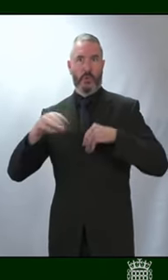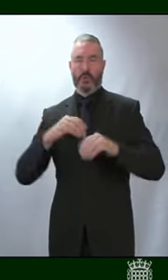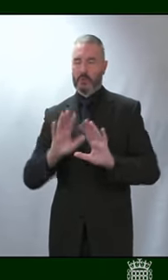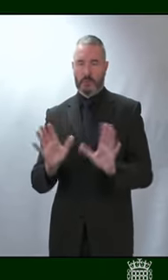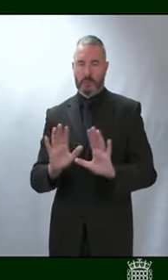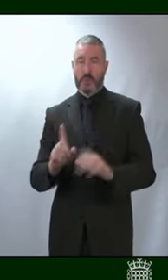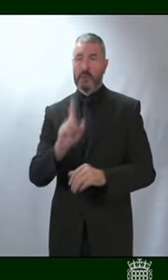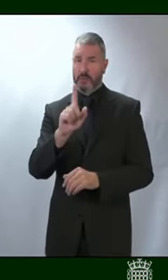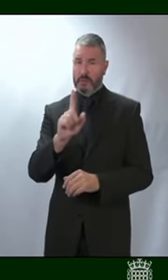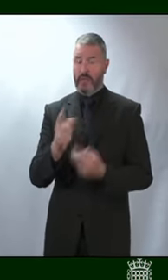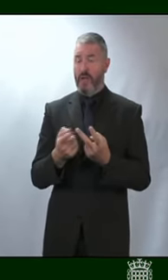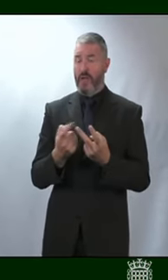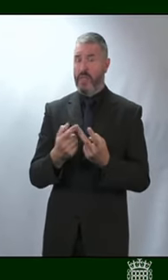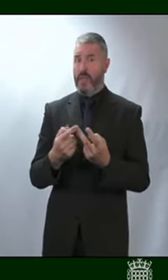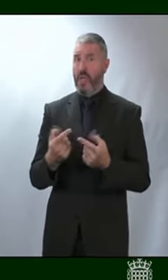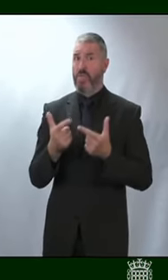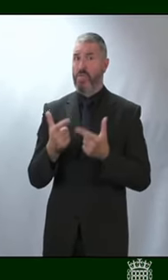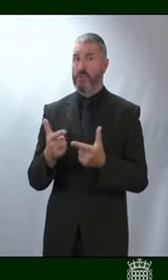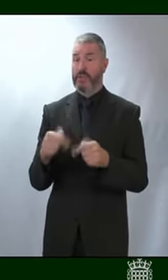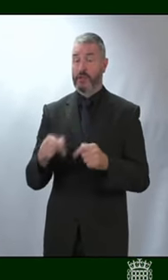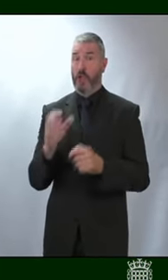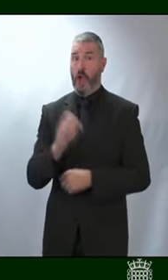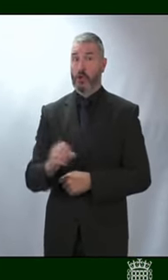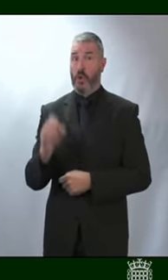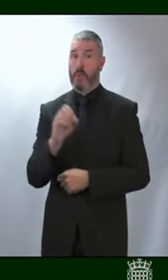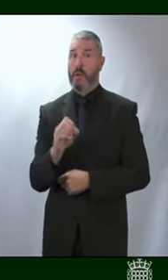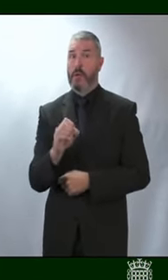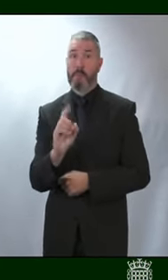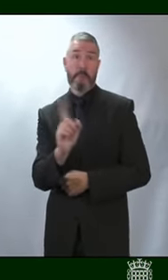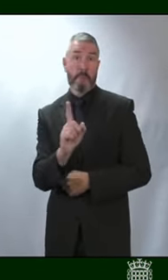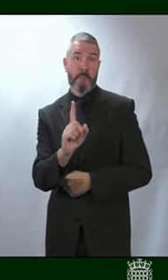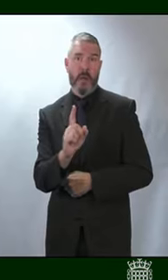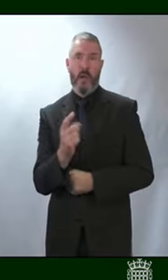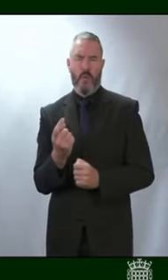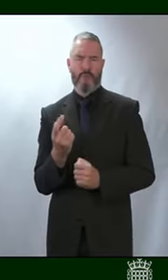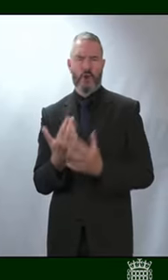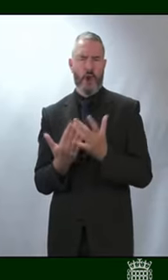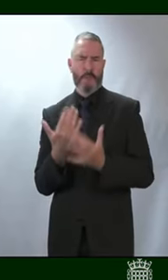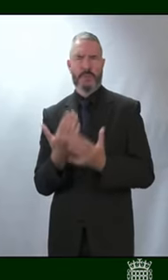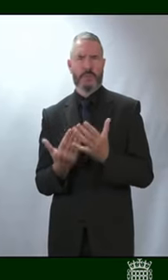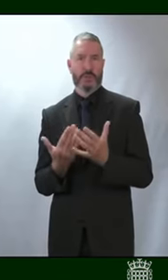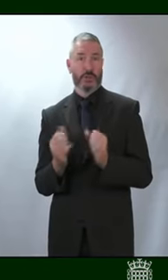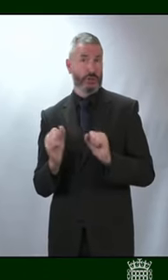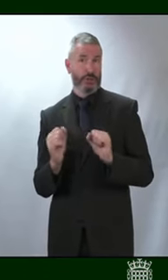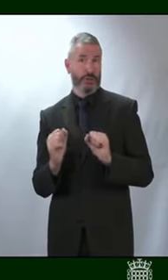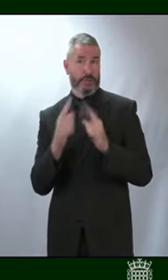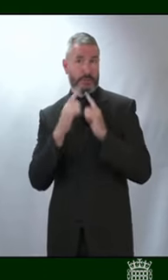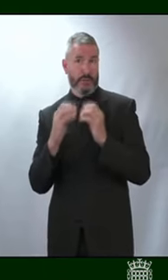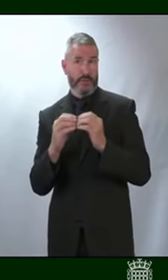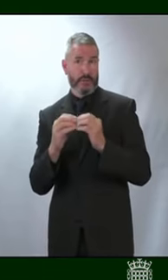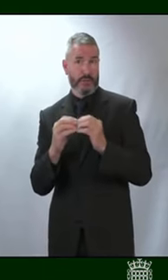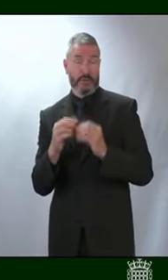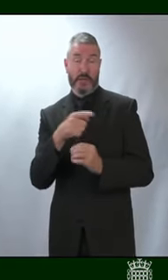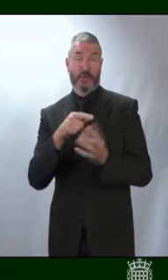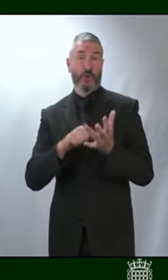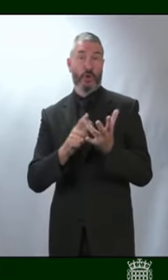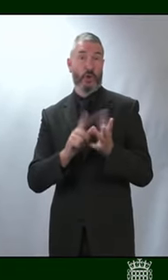major threats that we face this October. There's another set of numbers, and all of this is of the Tory government's own